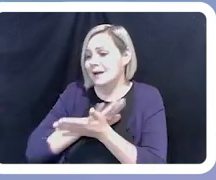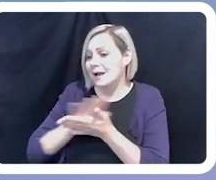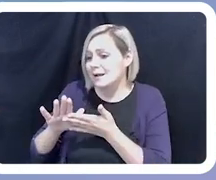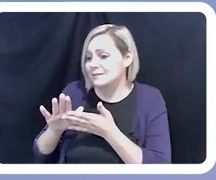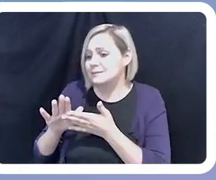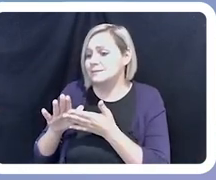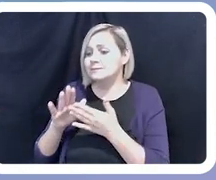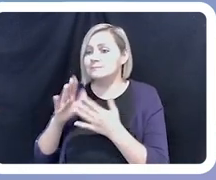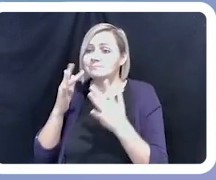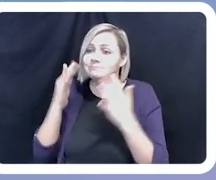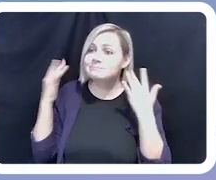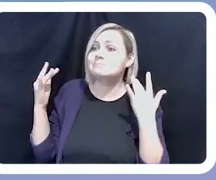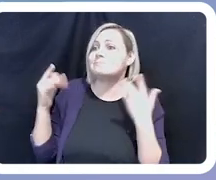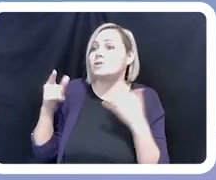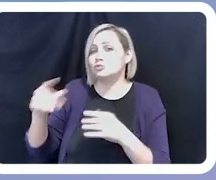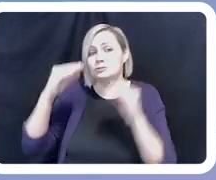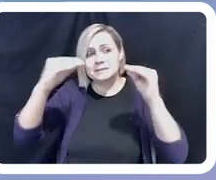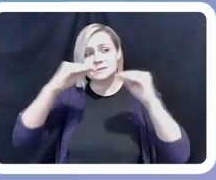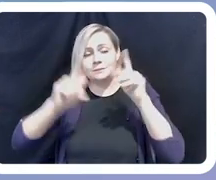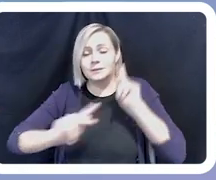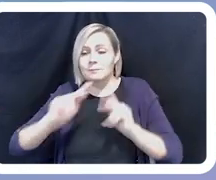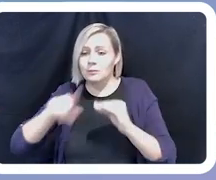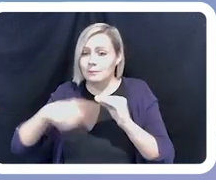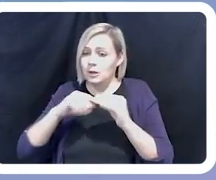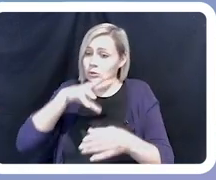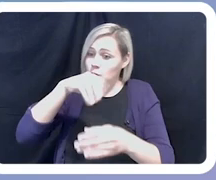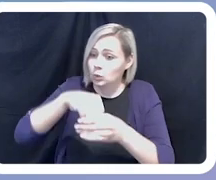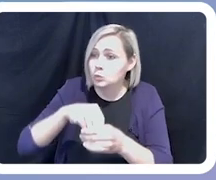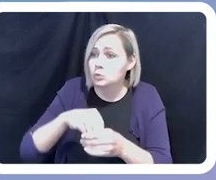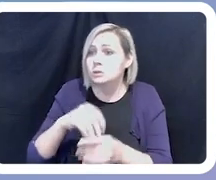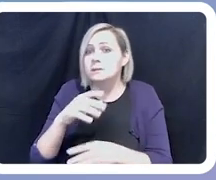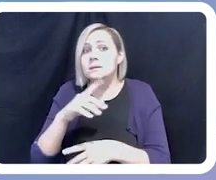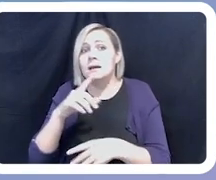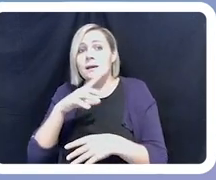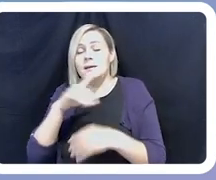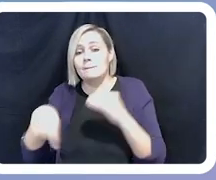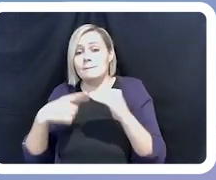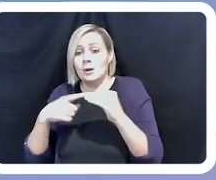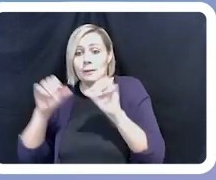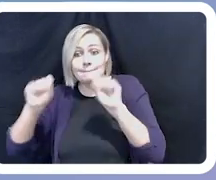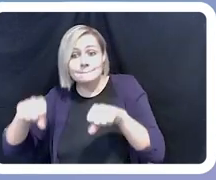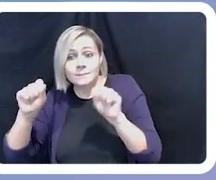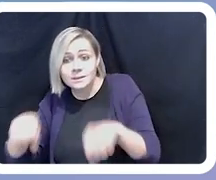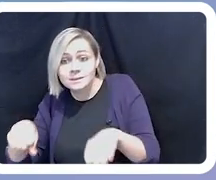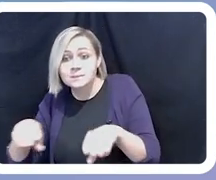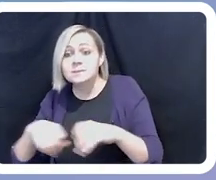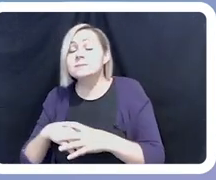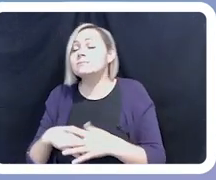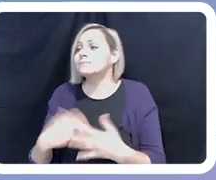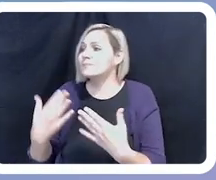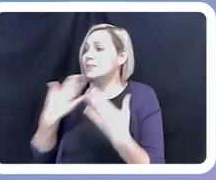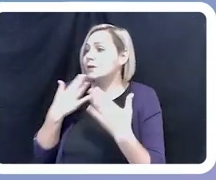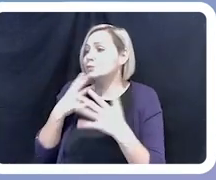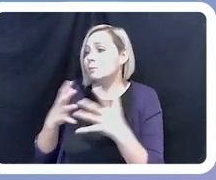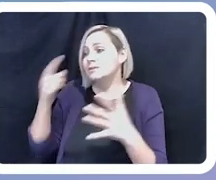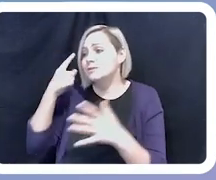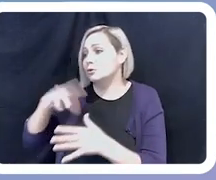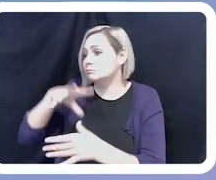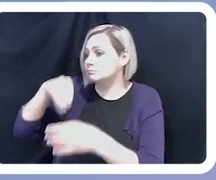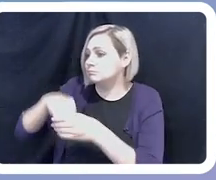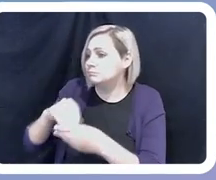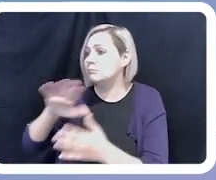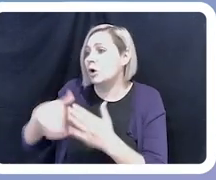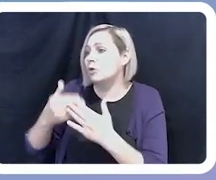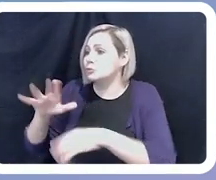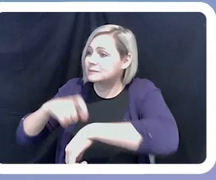everywhere. You're teaching people about inclusion. You're teaching people about abilities. Mm-hmm. And I want to say thank you. Thank you for being here.